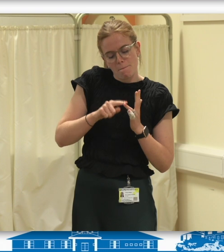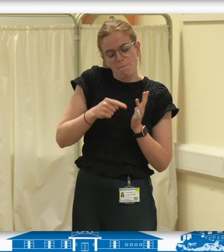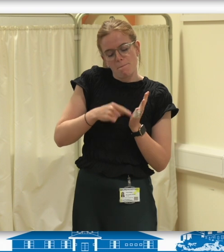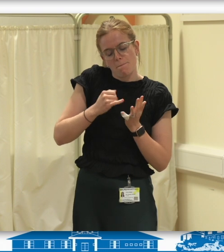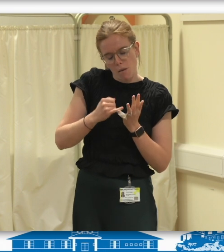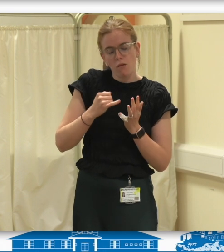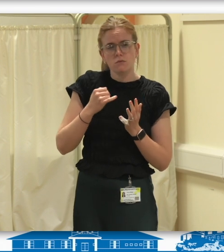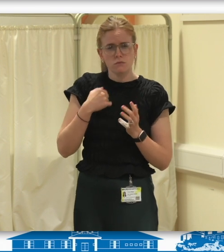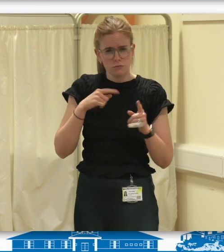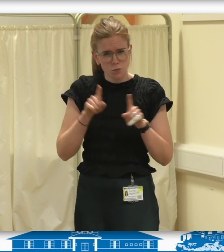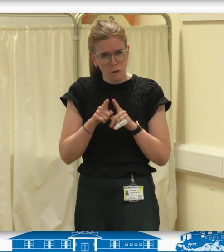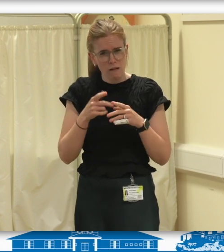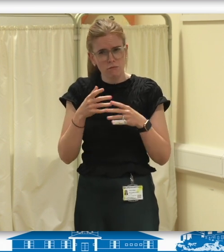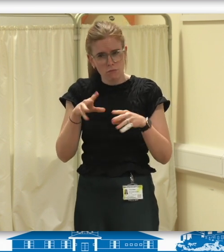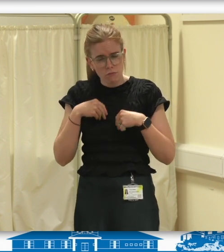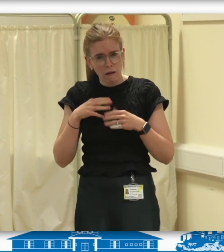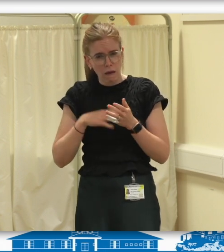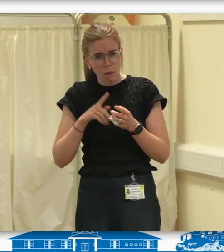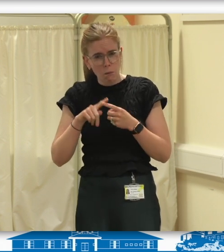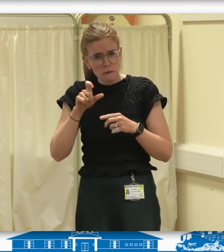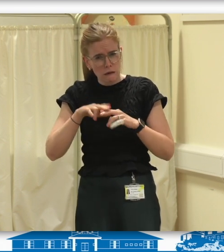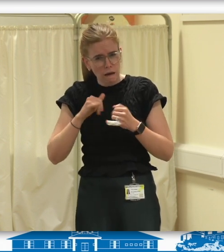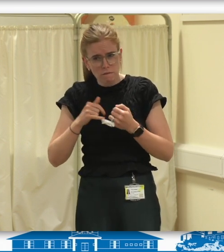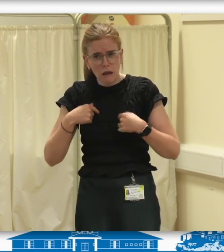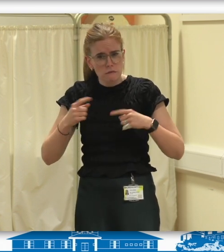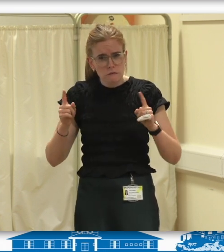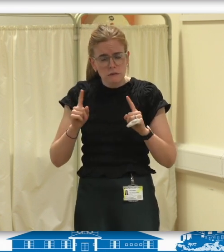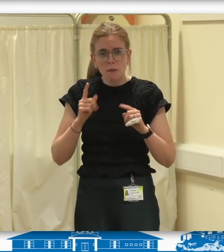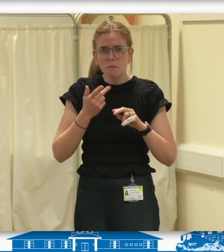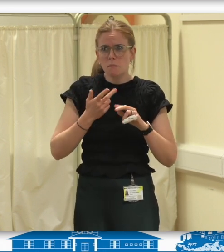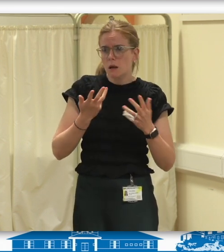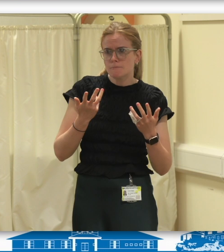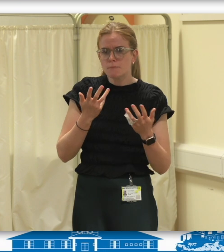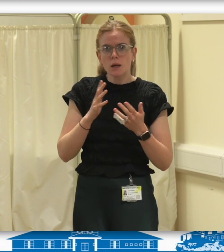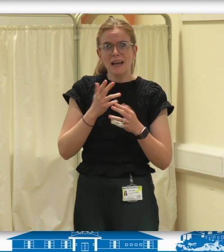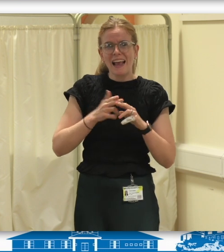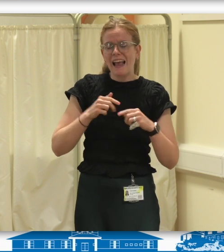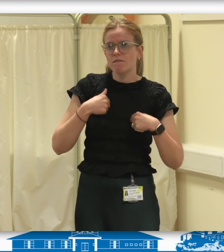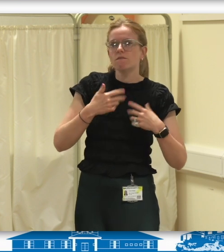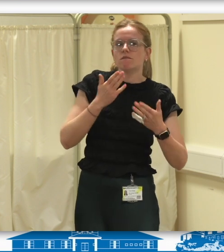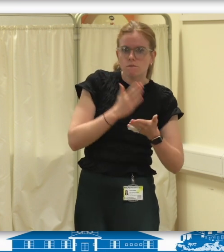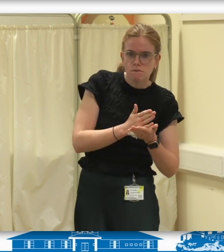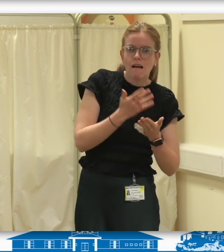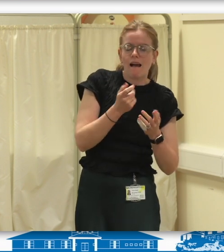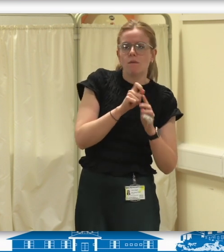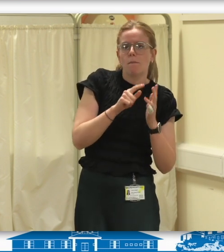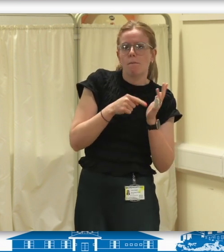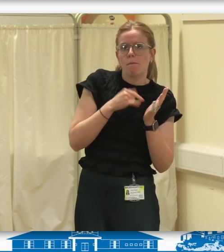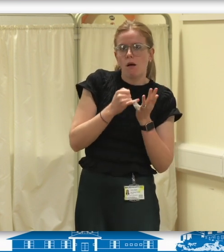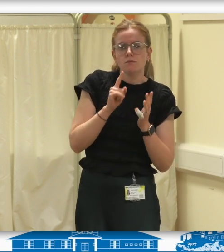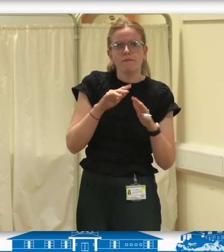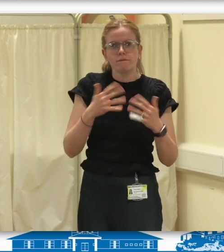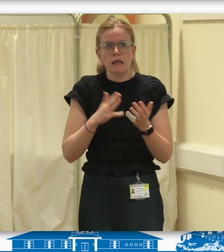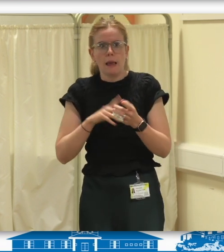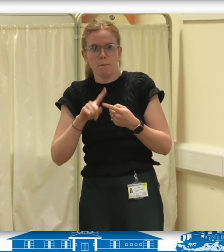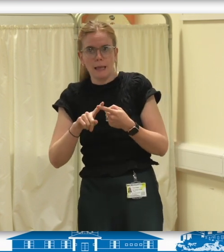can definitely meet the criteria. Does this mean I wouldn't be able to get a referral from my GP?